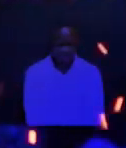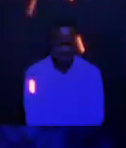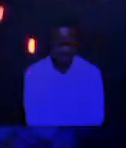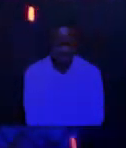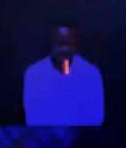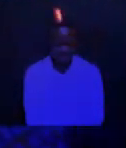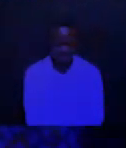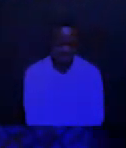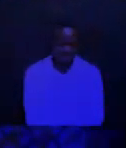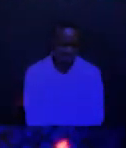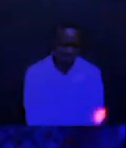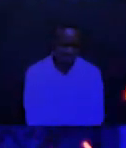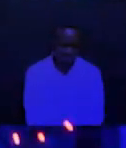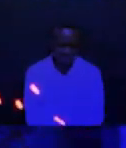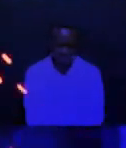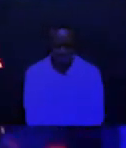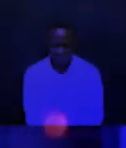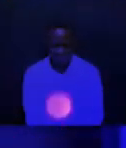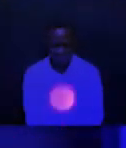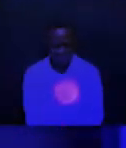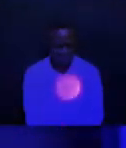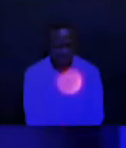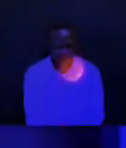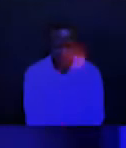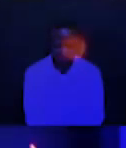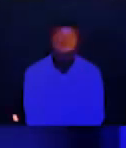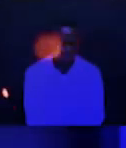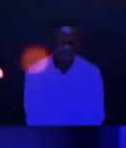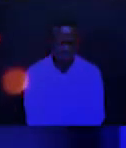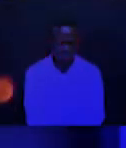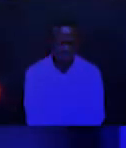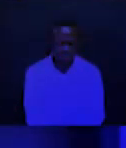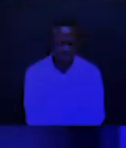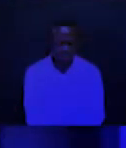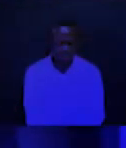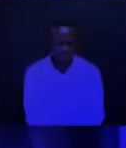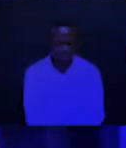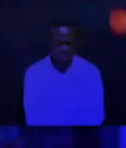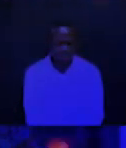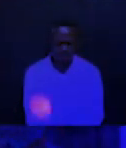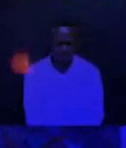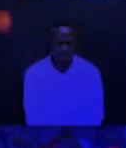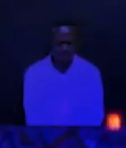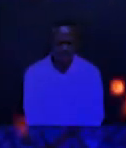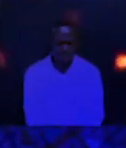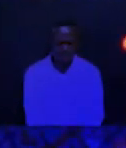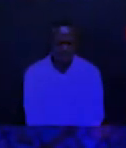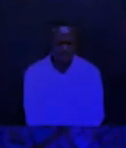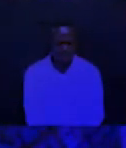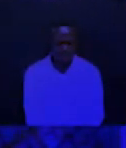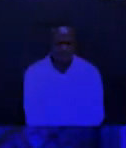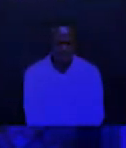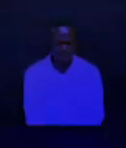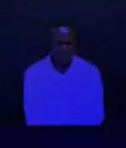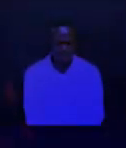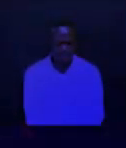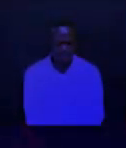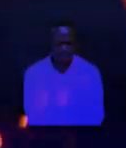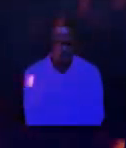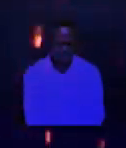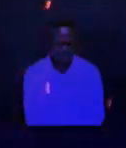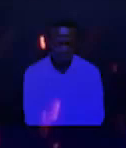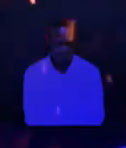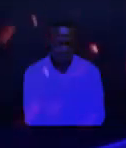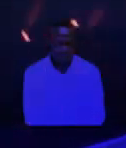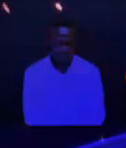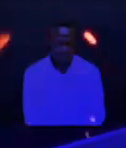God, is beyond comprehension. It's beyond description. We worship your name. We worship your majesty. We